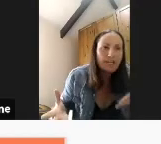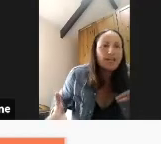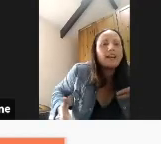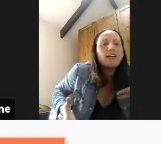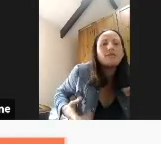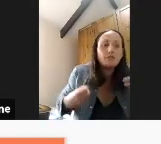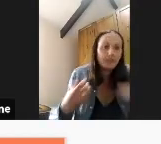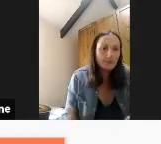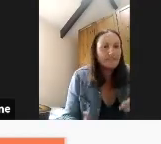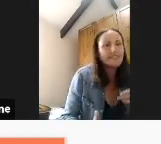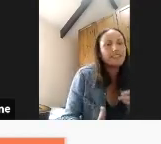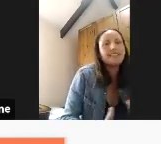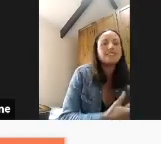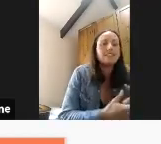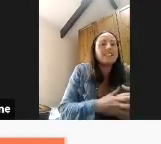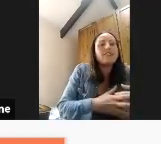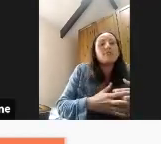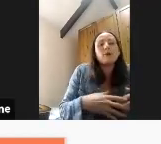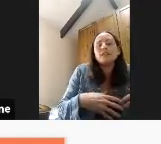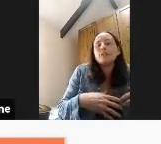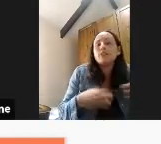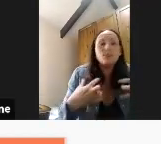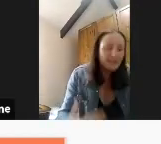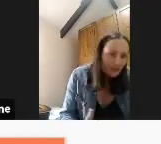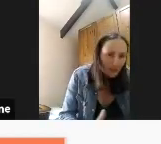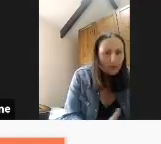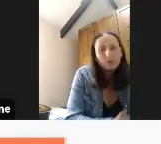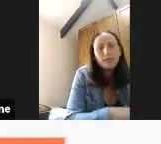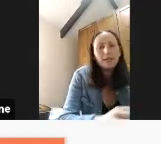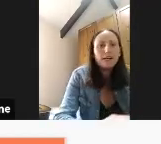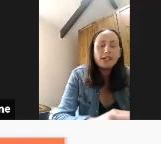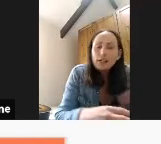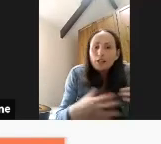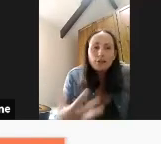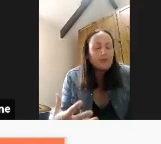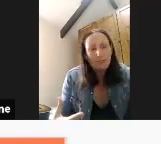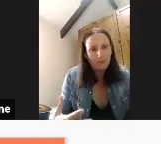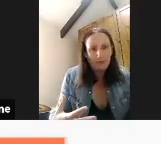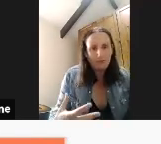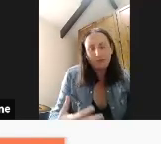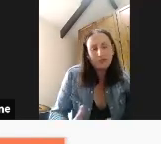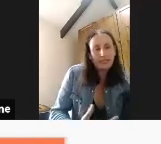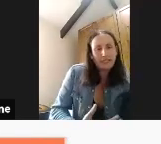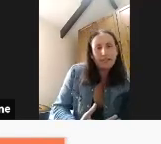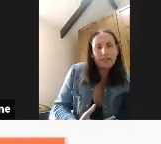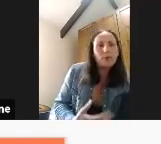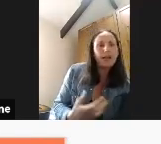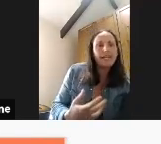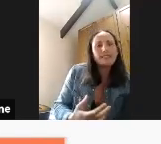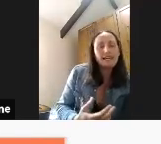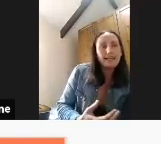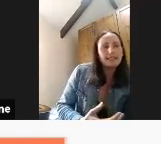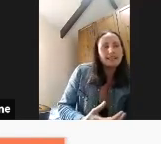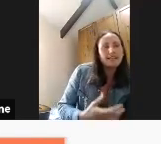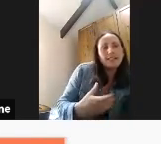If we want to have diverse businesses, then they require diverse business models where loads of people feel